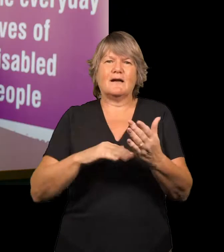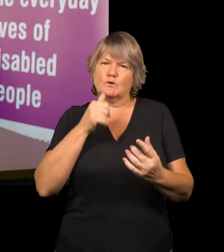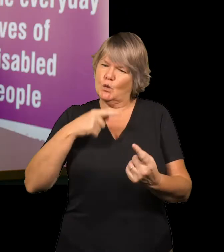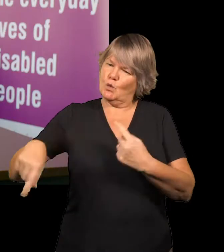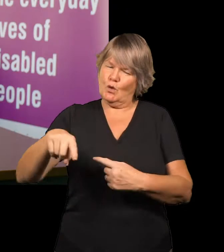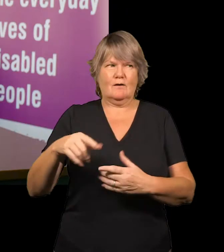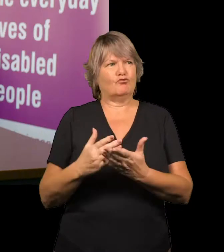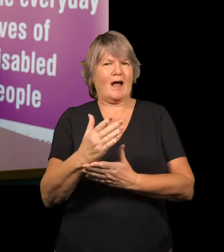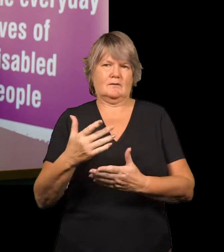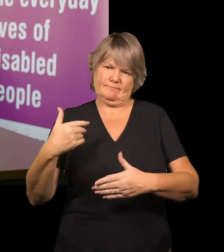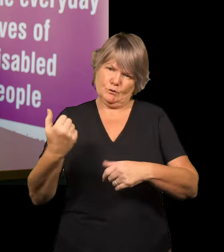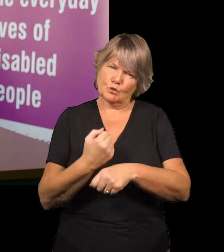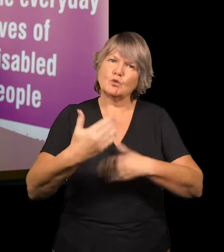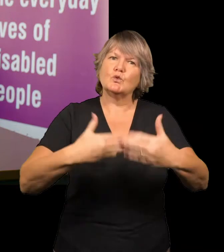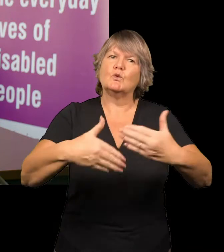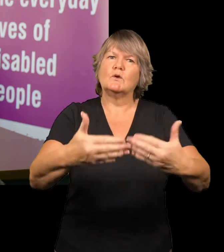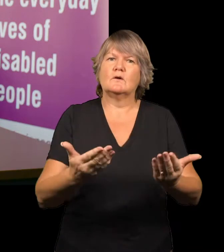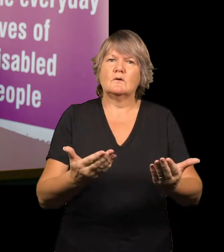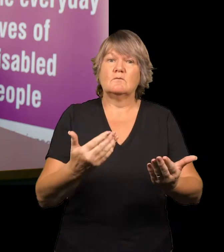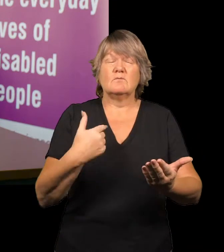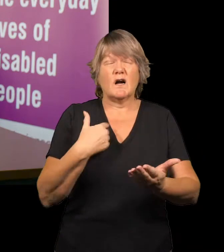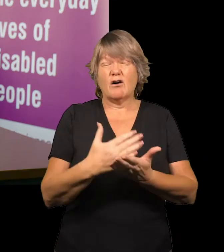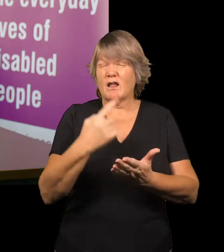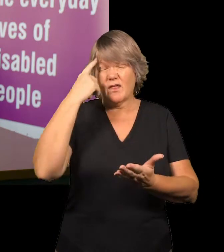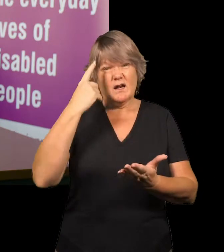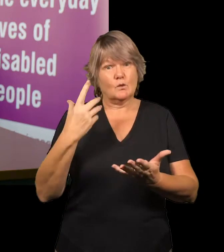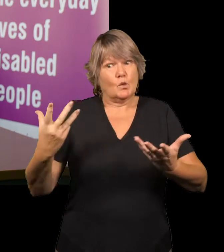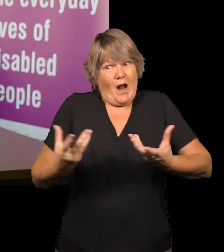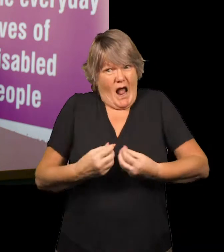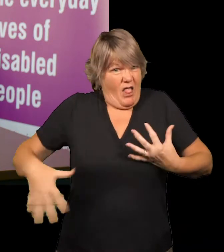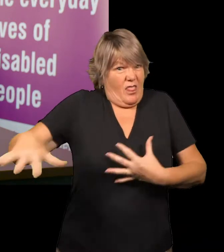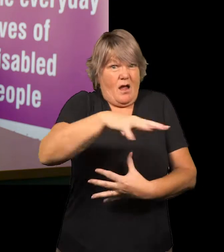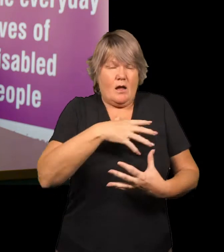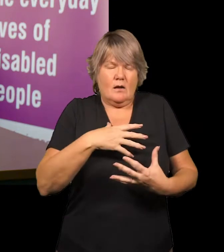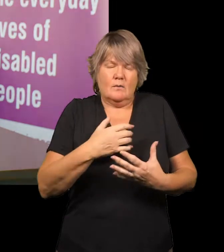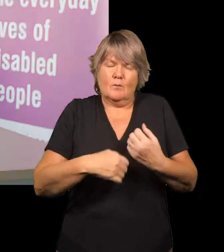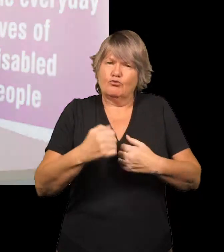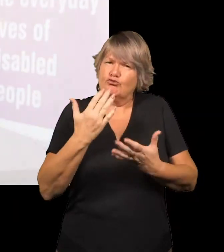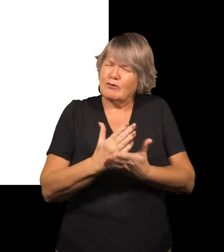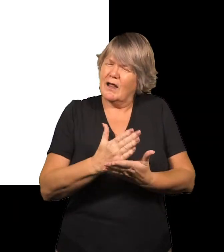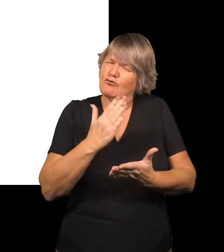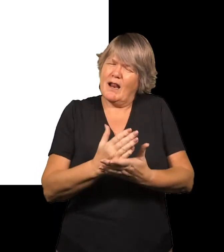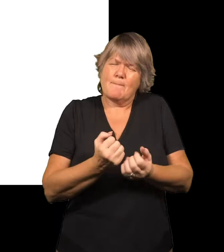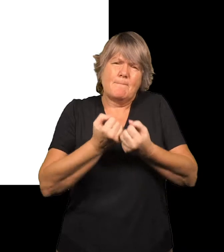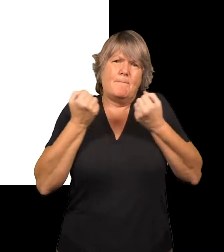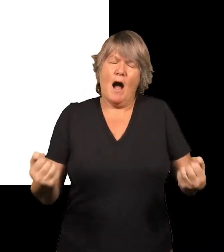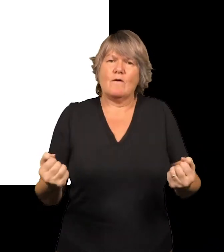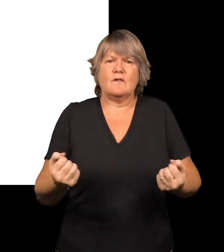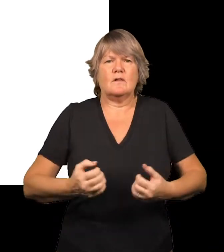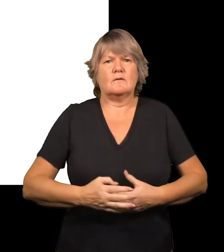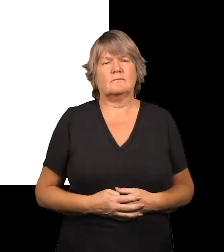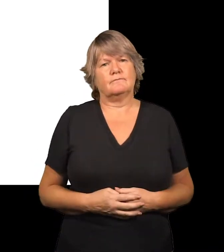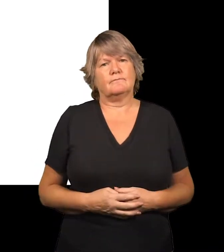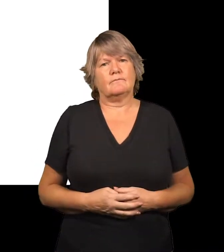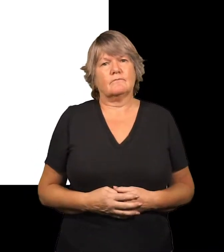those rights are in practice. And I think together, that becomes really, really powerful. Scotland has